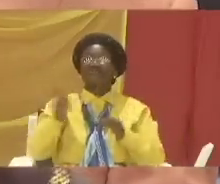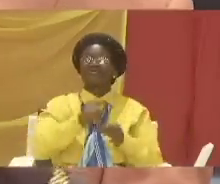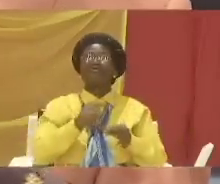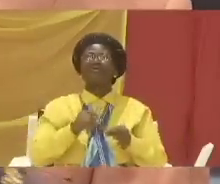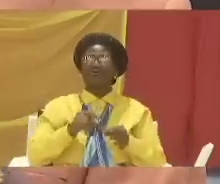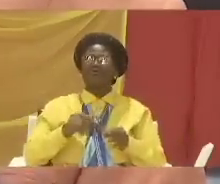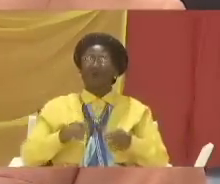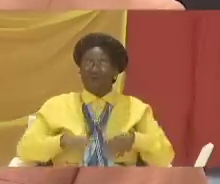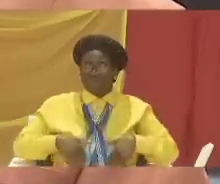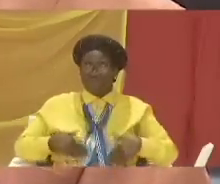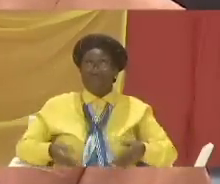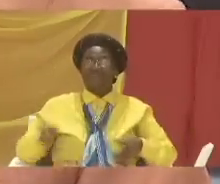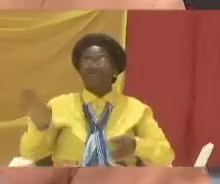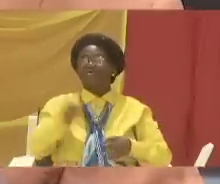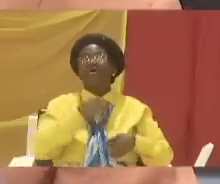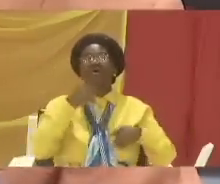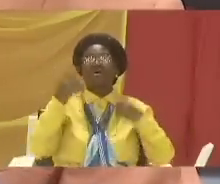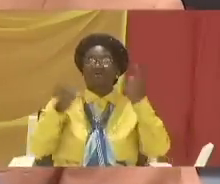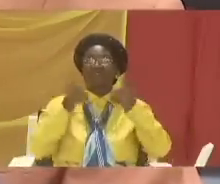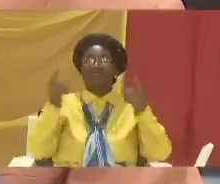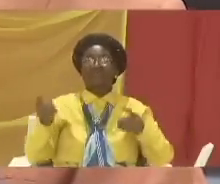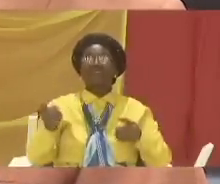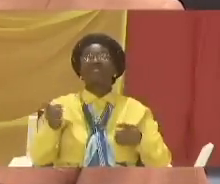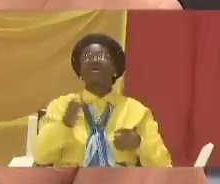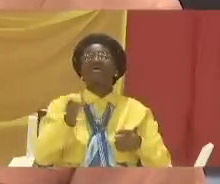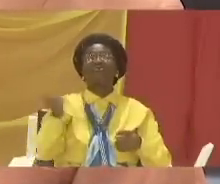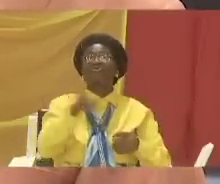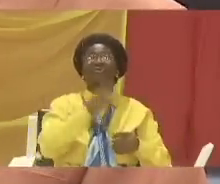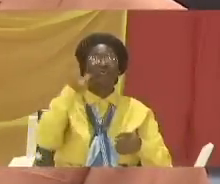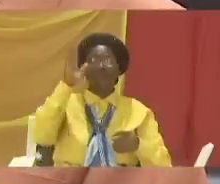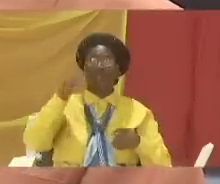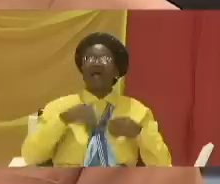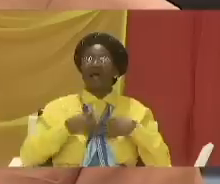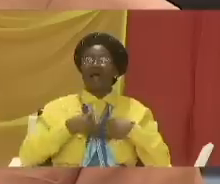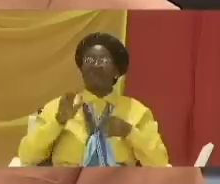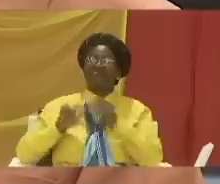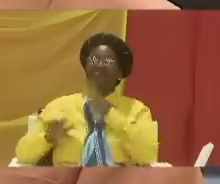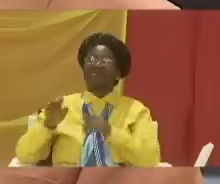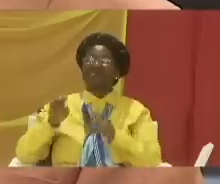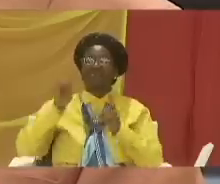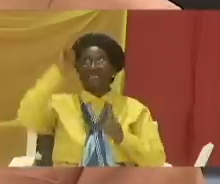he said, you obtain mercy. It's a covenant of mercy.